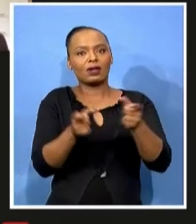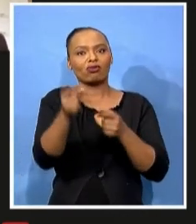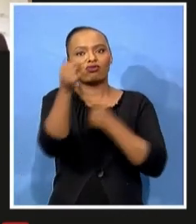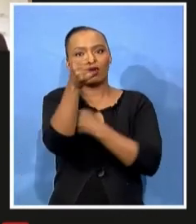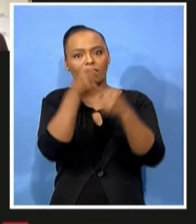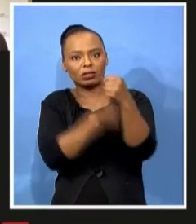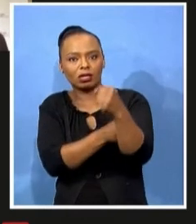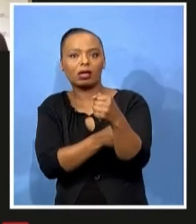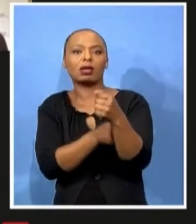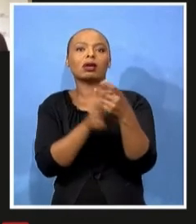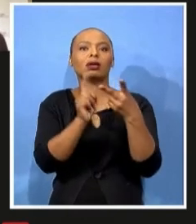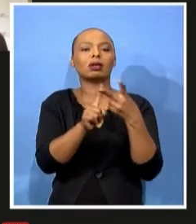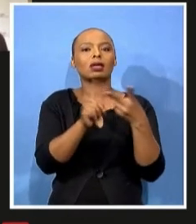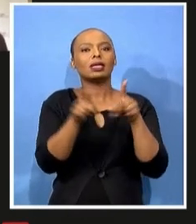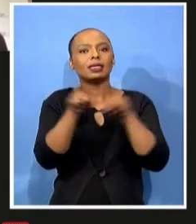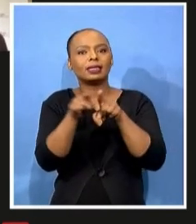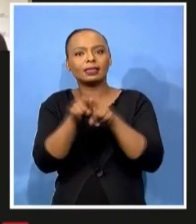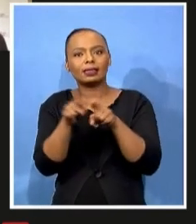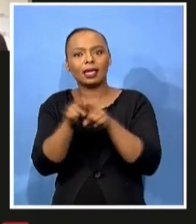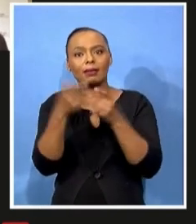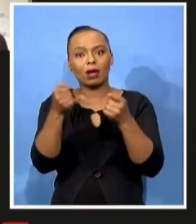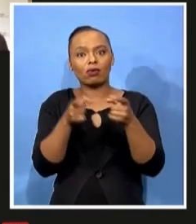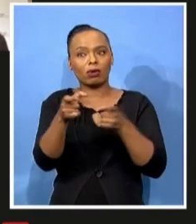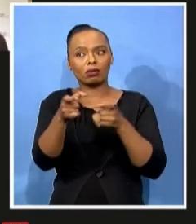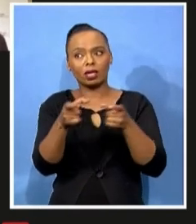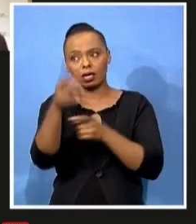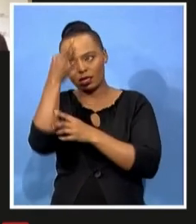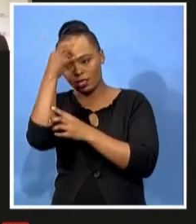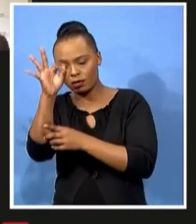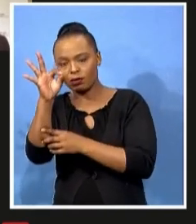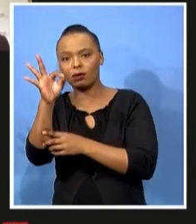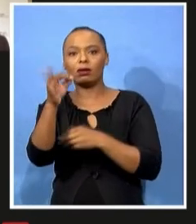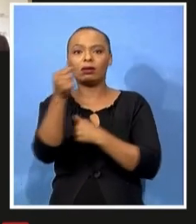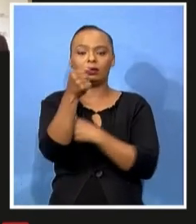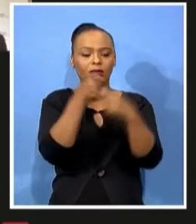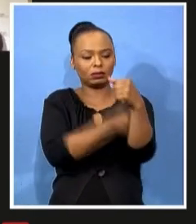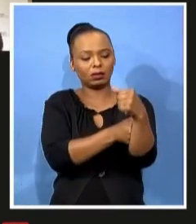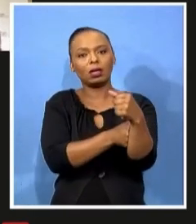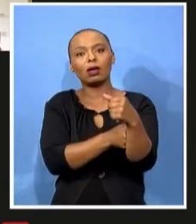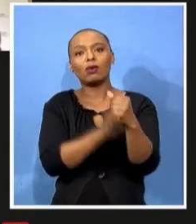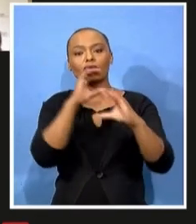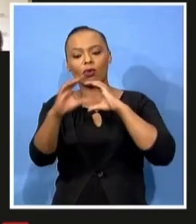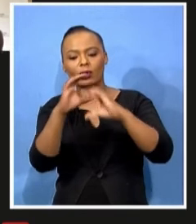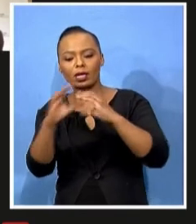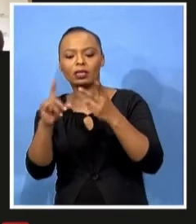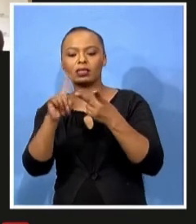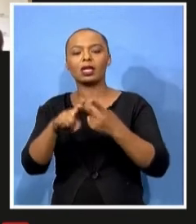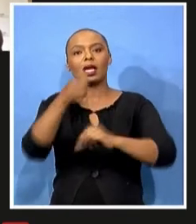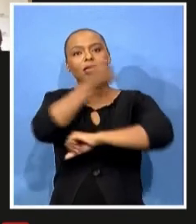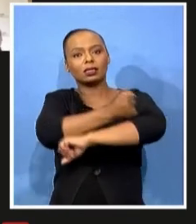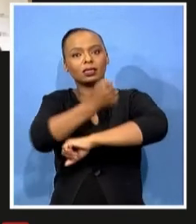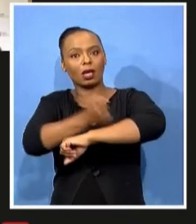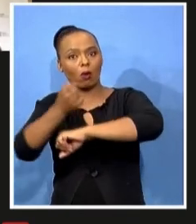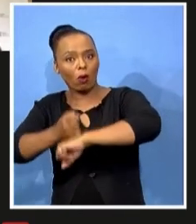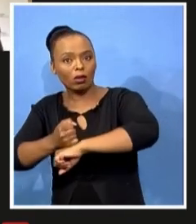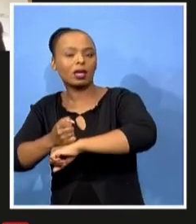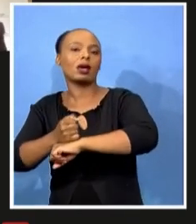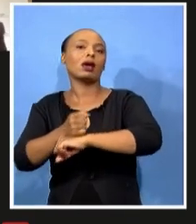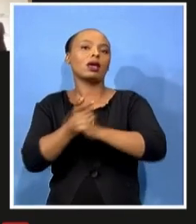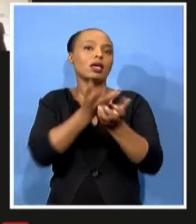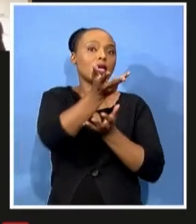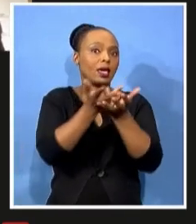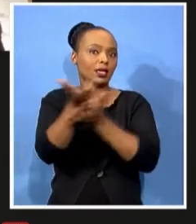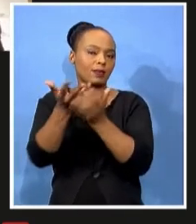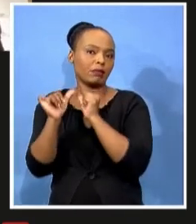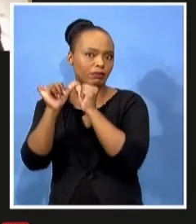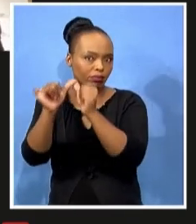governance structures. We're looking at the issue of communication and stakeholder engagement. And then the whole flow chart